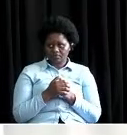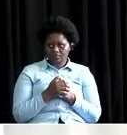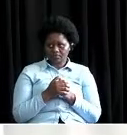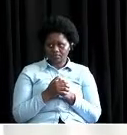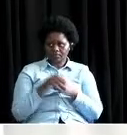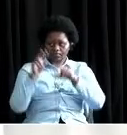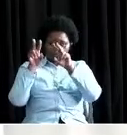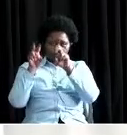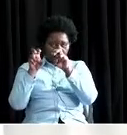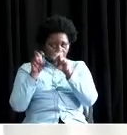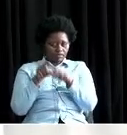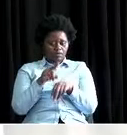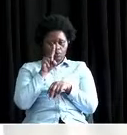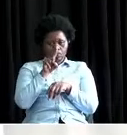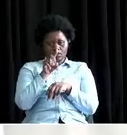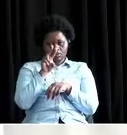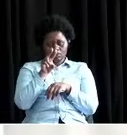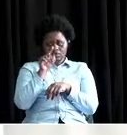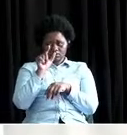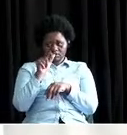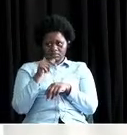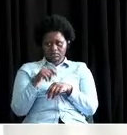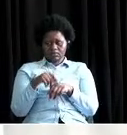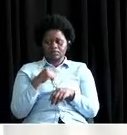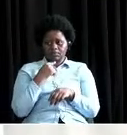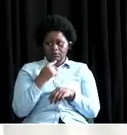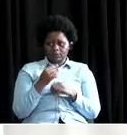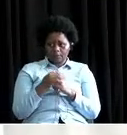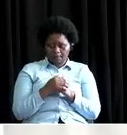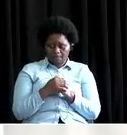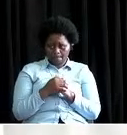In terms of section 127, as I was saying,